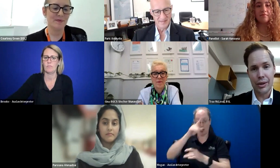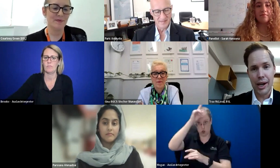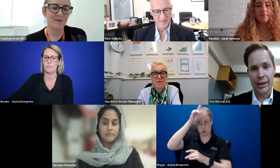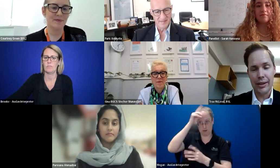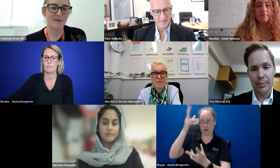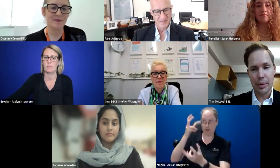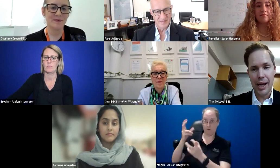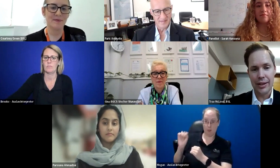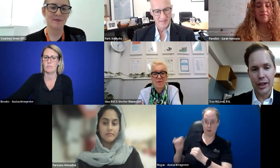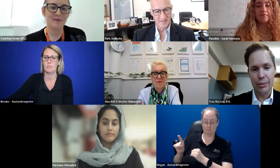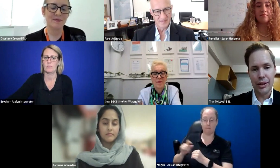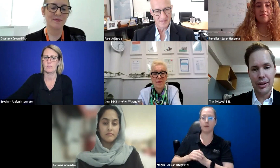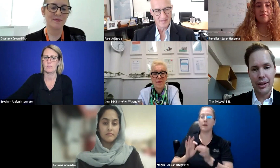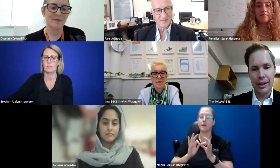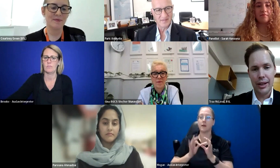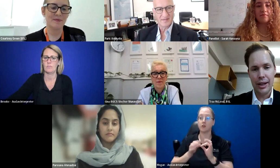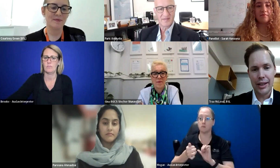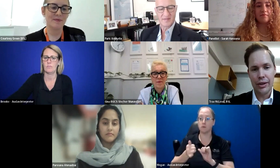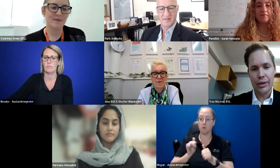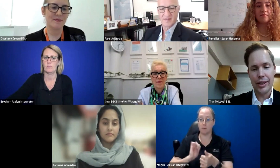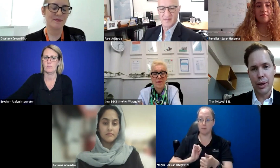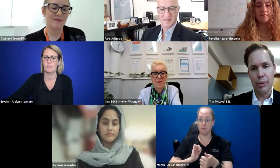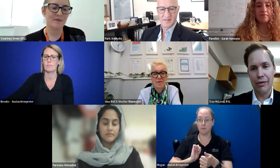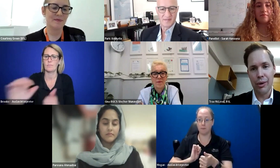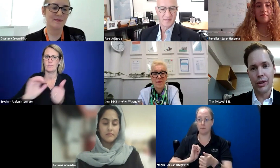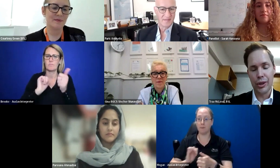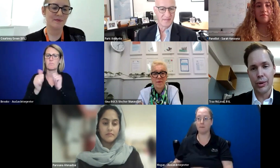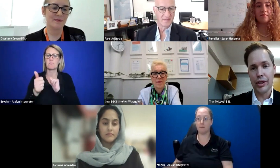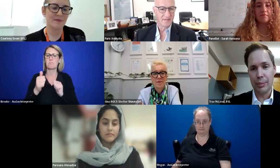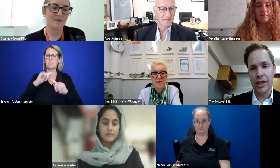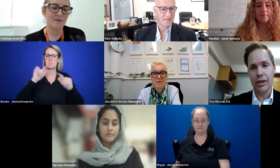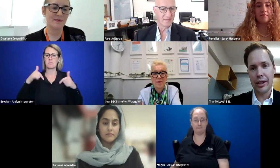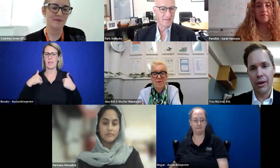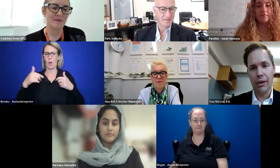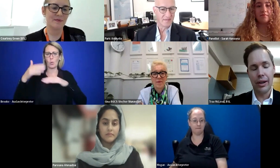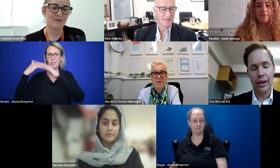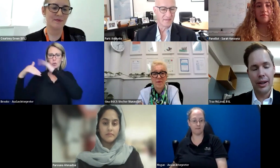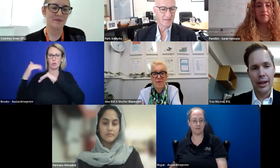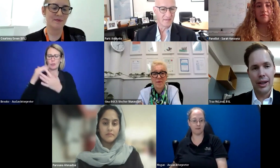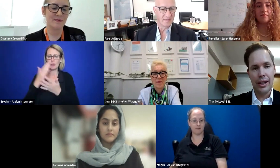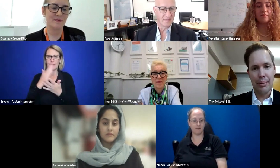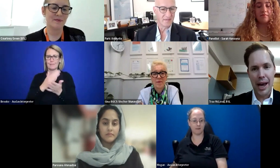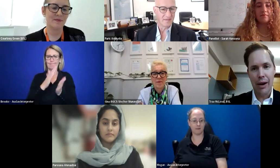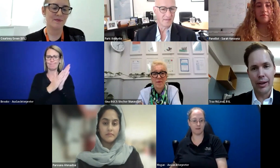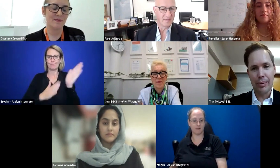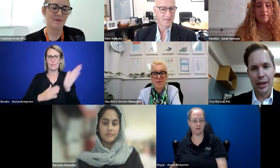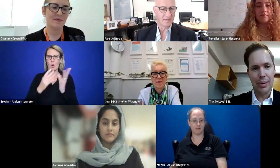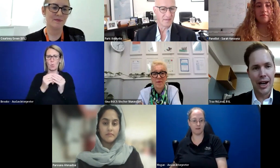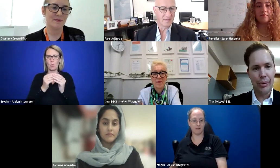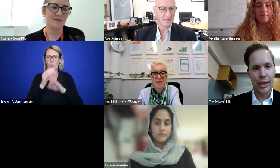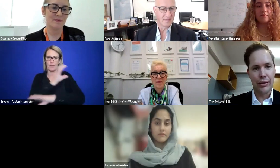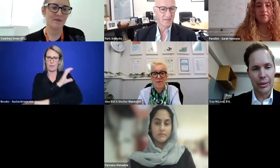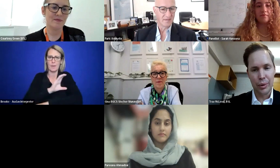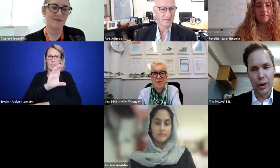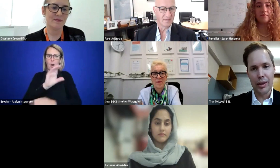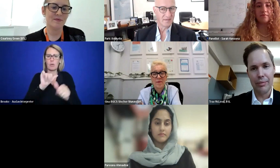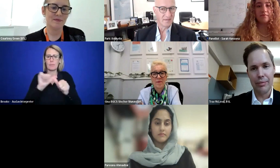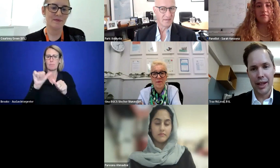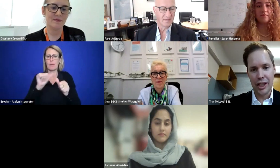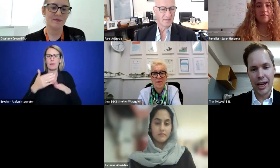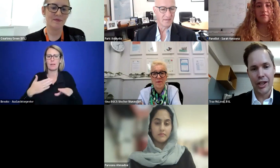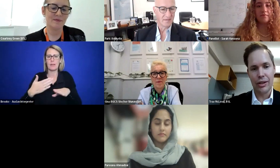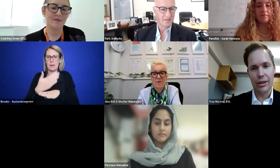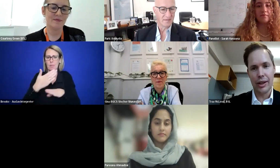weaknesses in Australia's proud settlement history is where we've fallen short, especially on empowering better pathways for